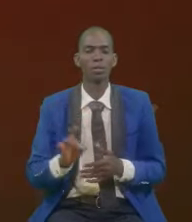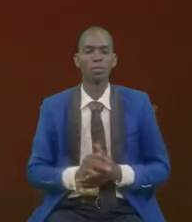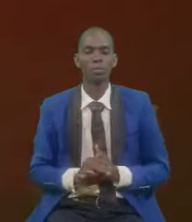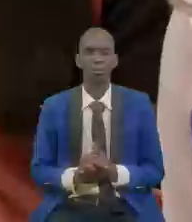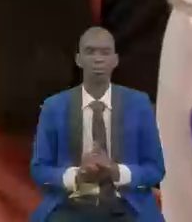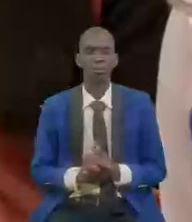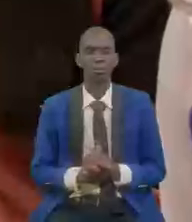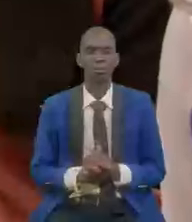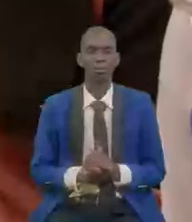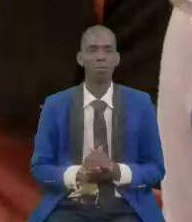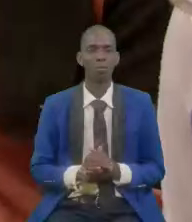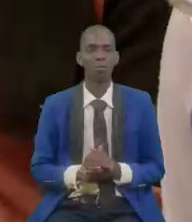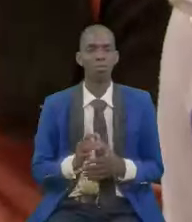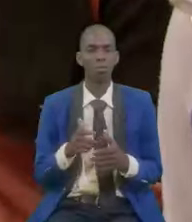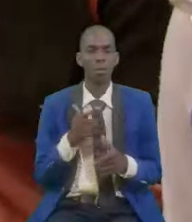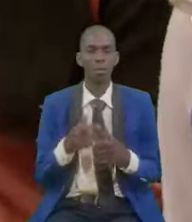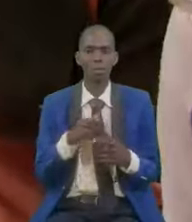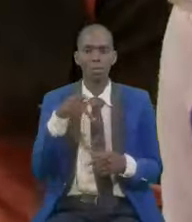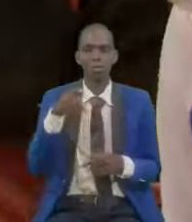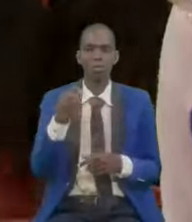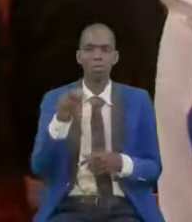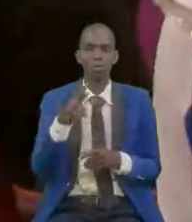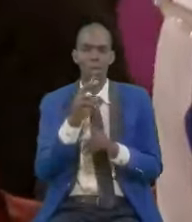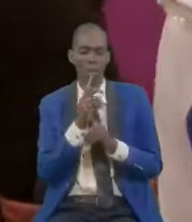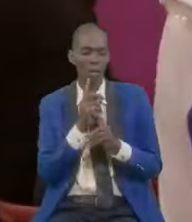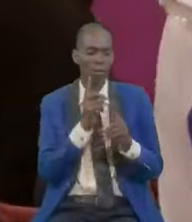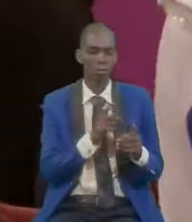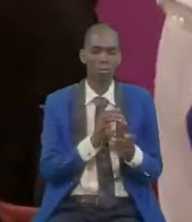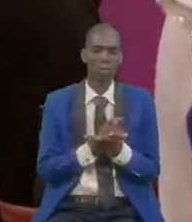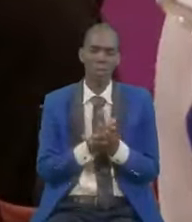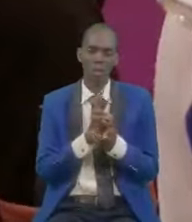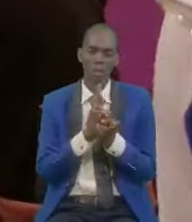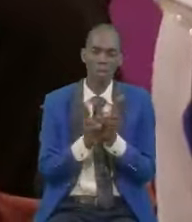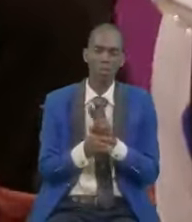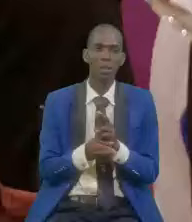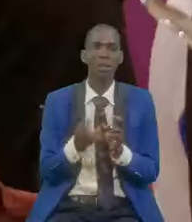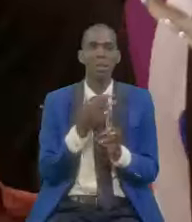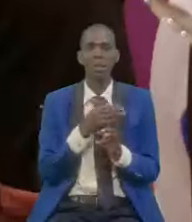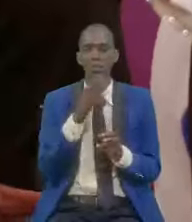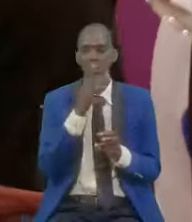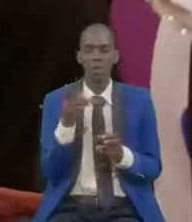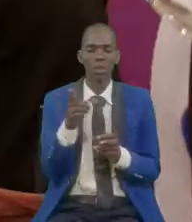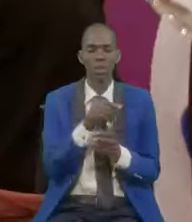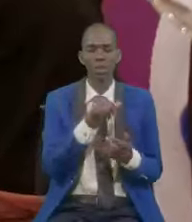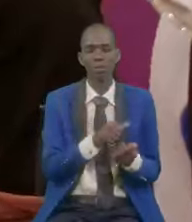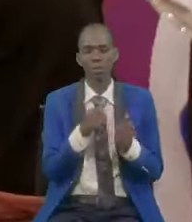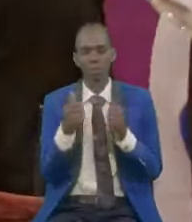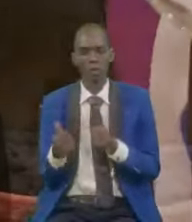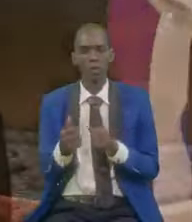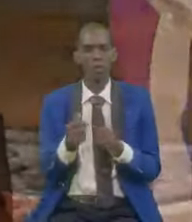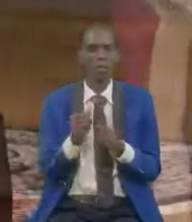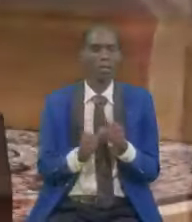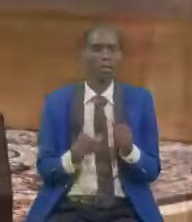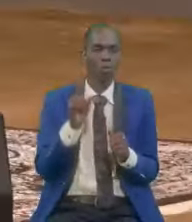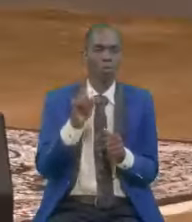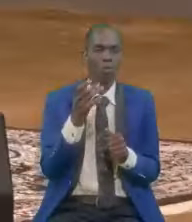Verse 38. Then Peter said unto them, repent and be baptized, every one of you,